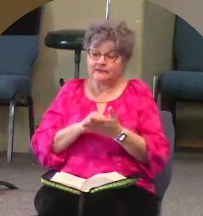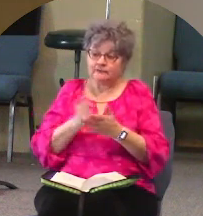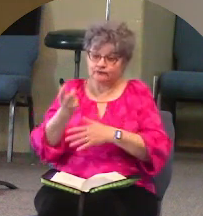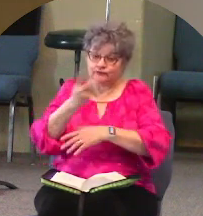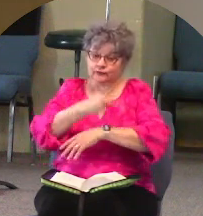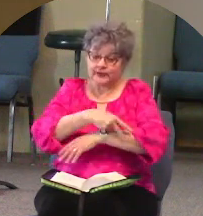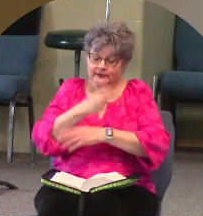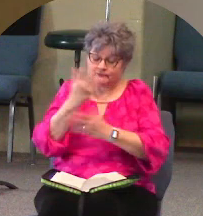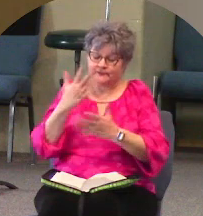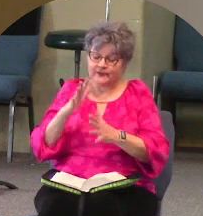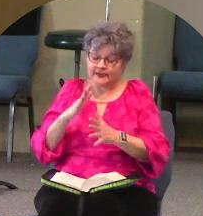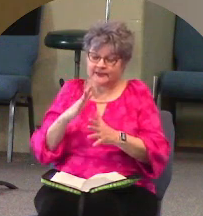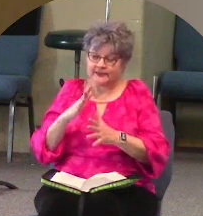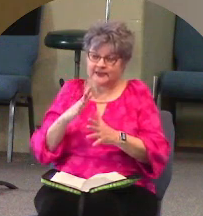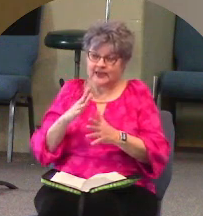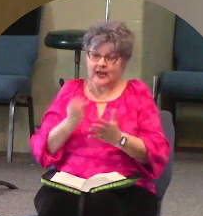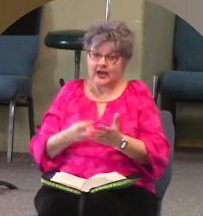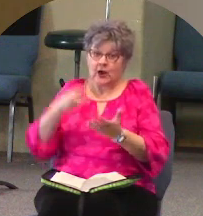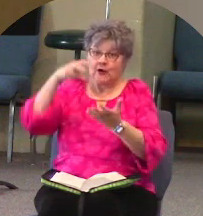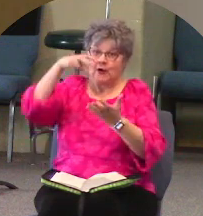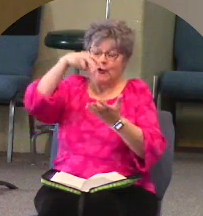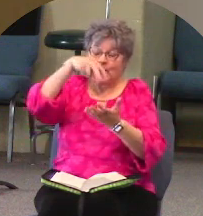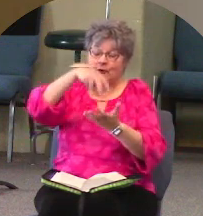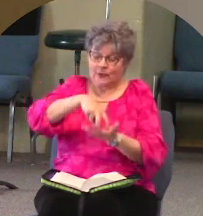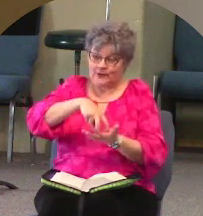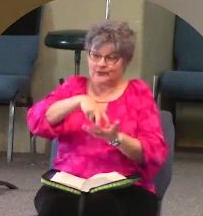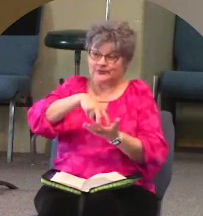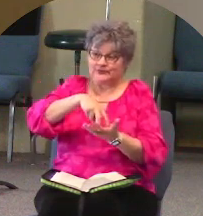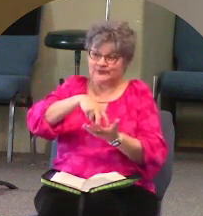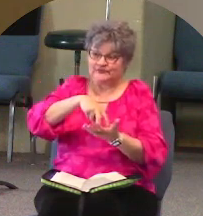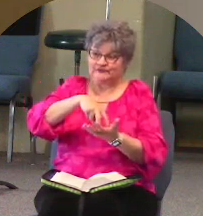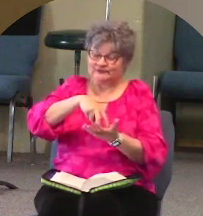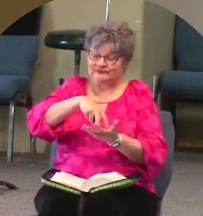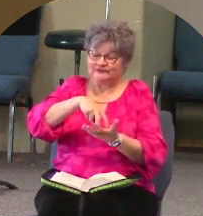was completed, I arose from that tomb.